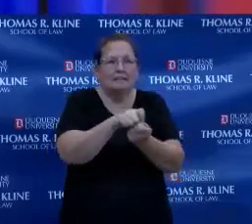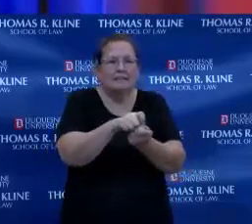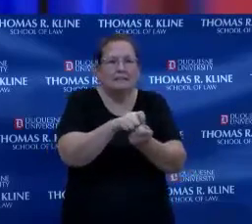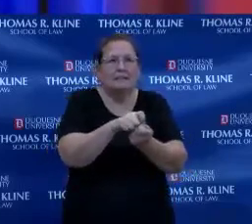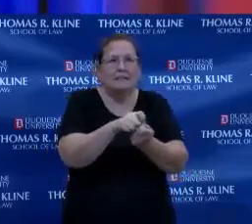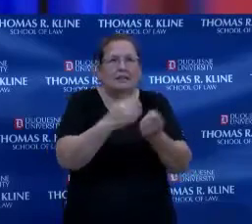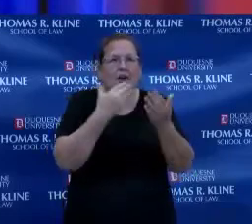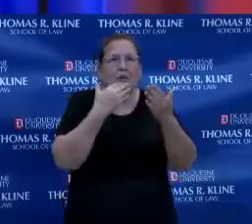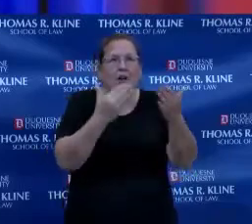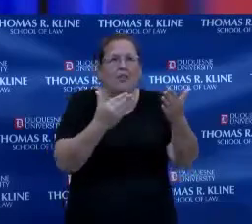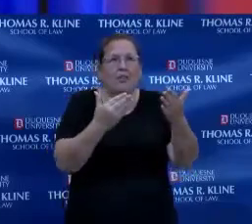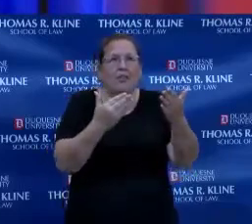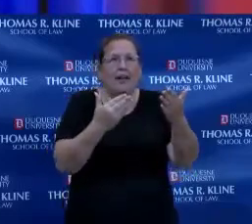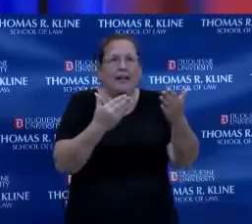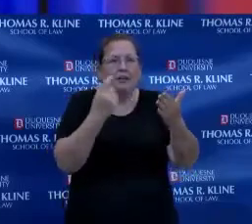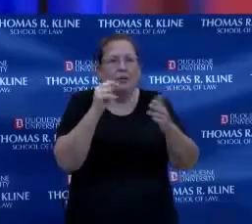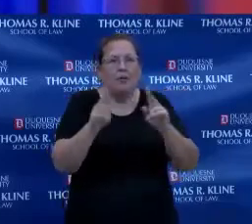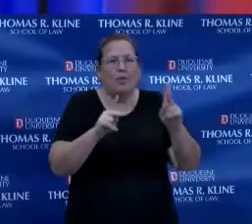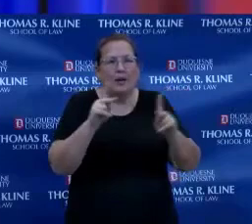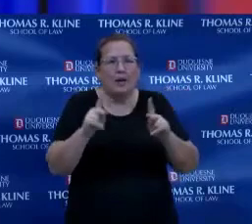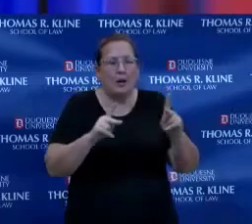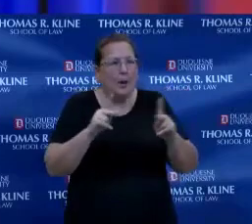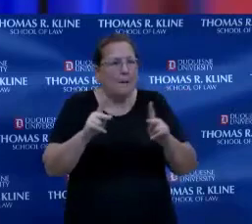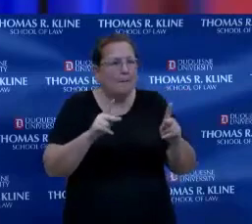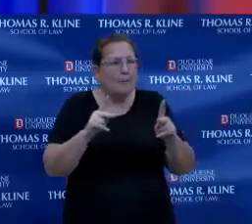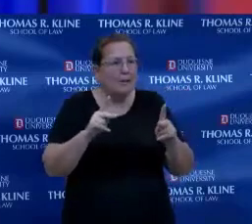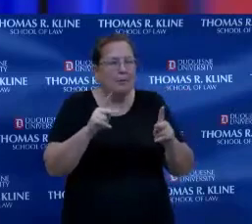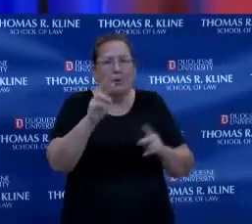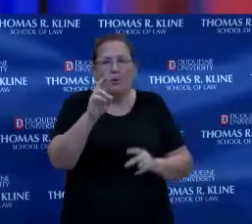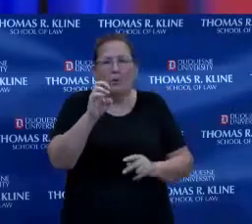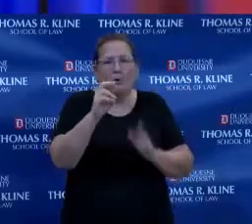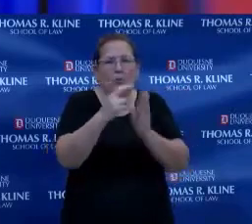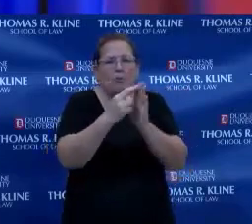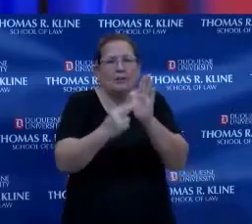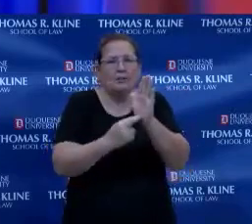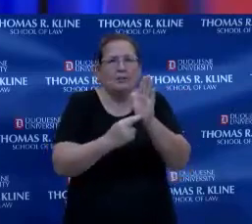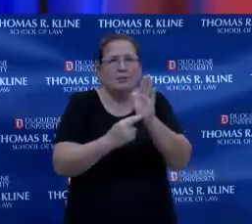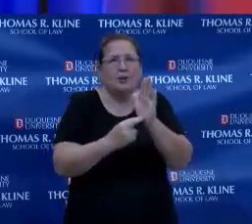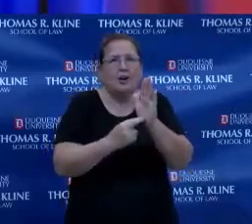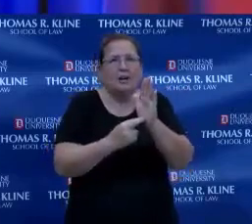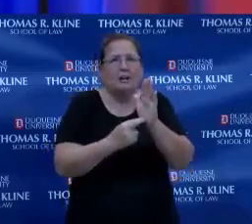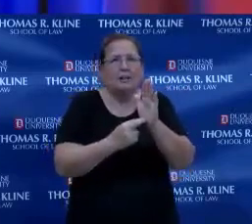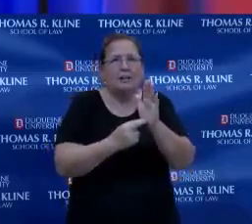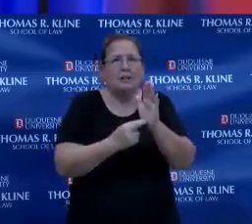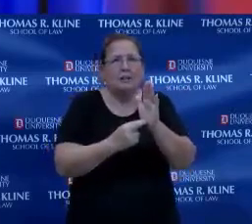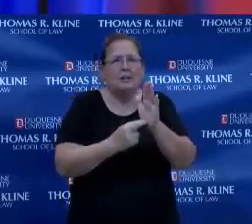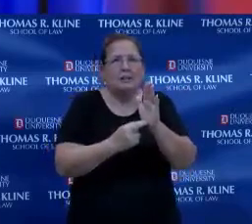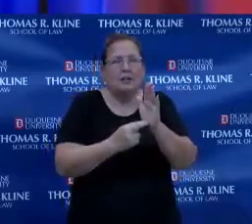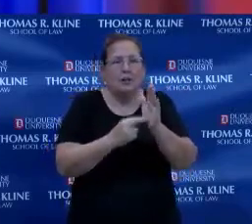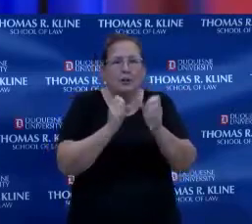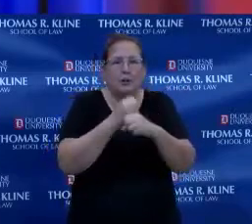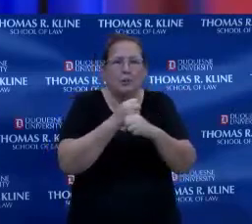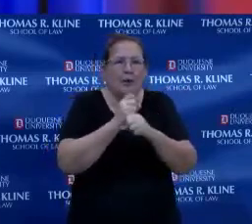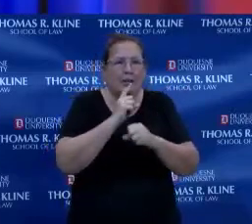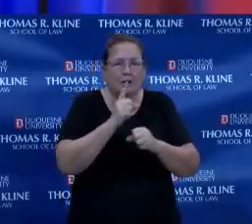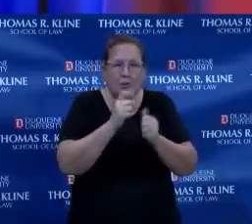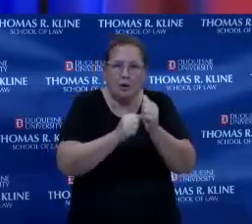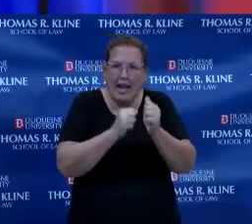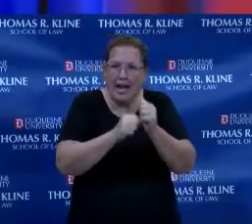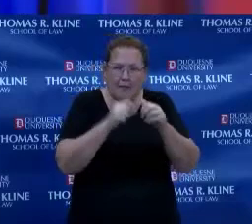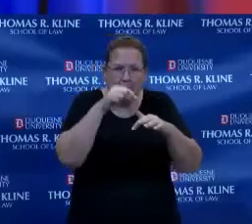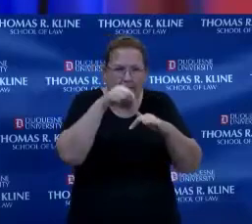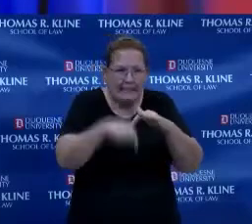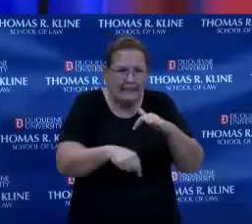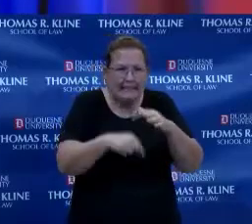thank Associate Dean Ella Quisnick and our law school registrar, Heather Shaw, who planned every last detail of today's commencement